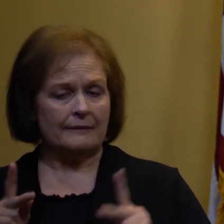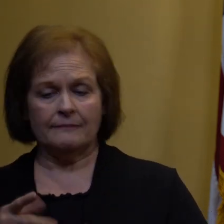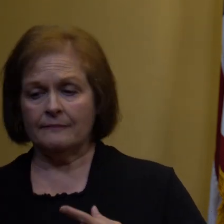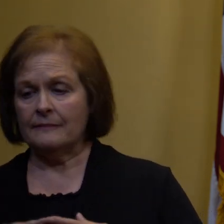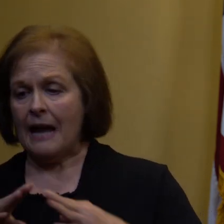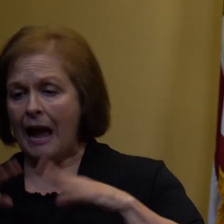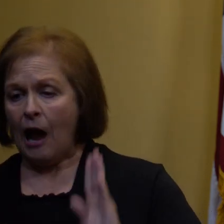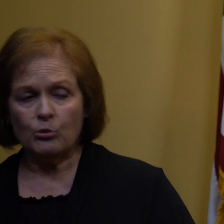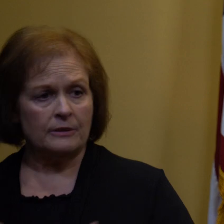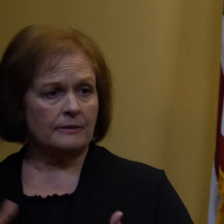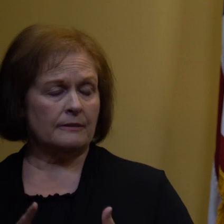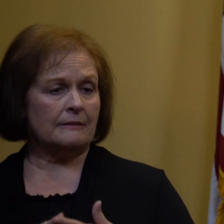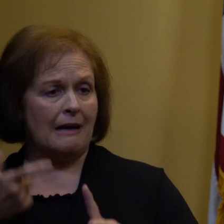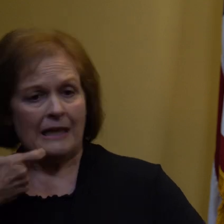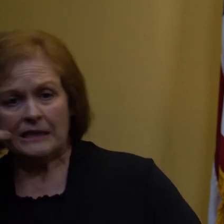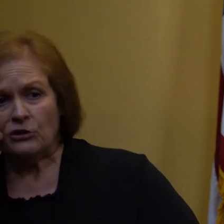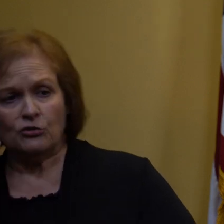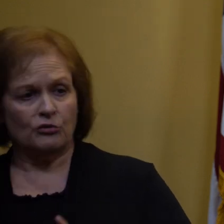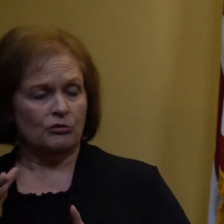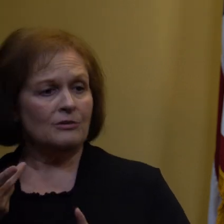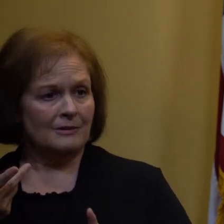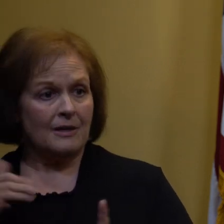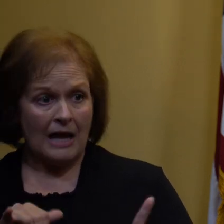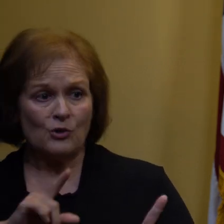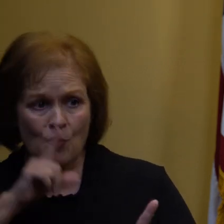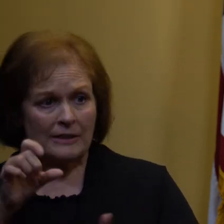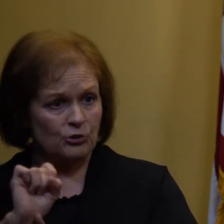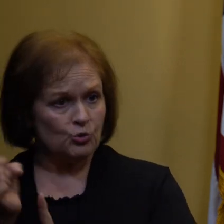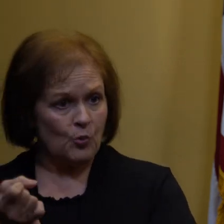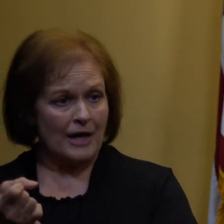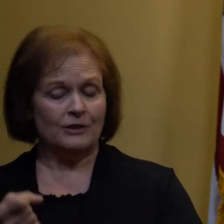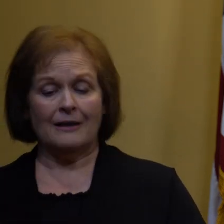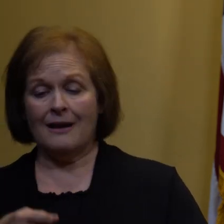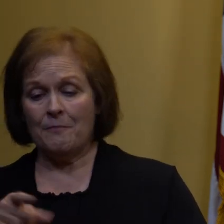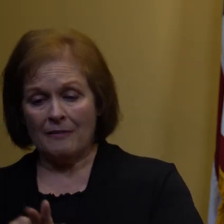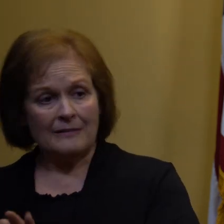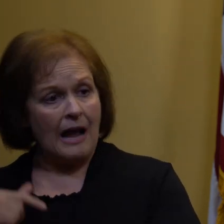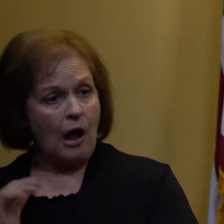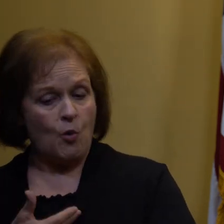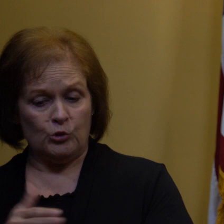housing, addiction. It's real in our children.